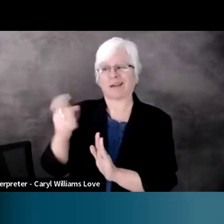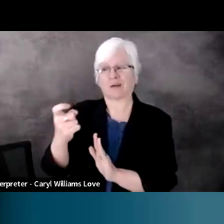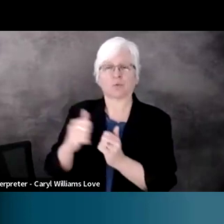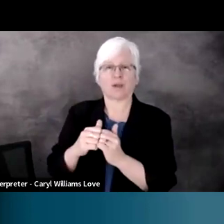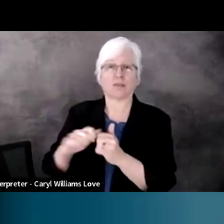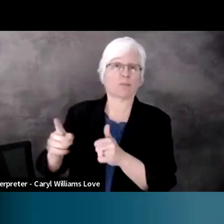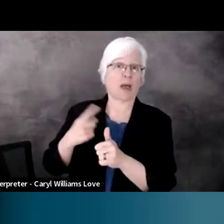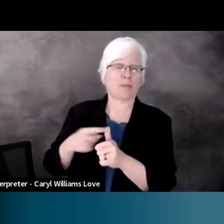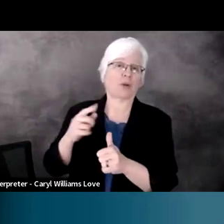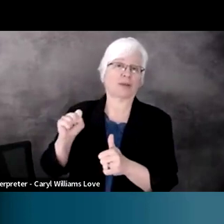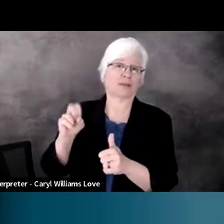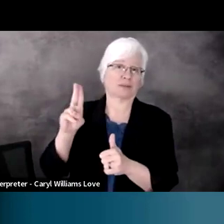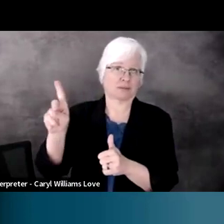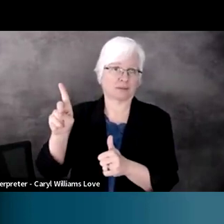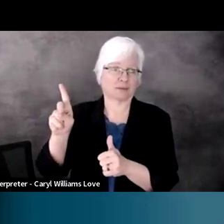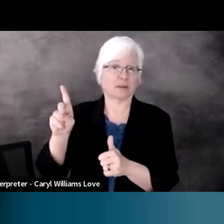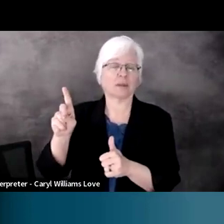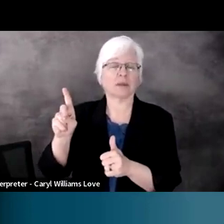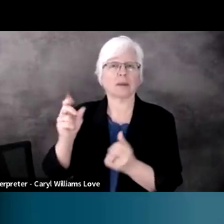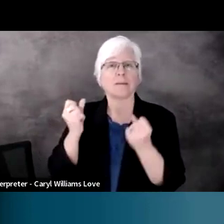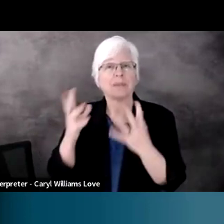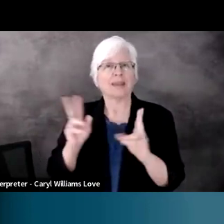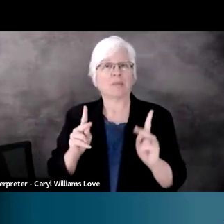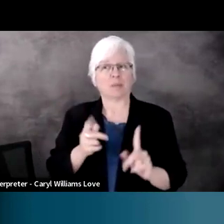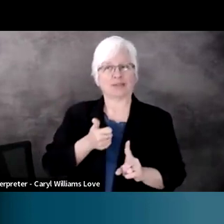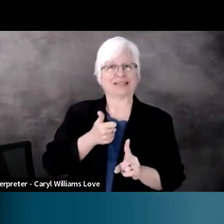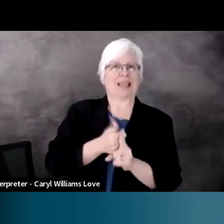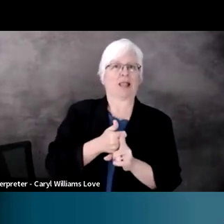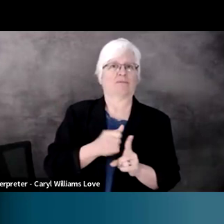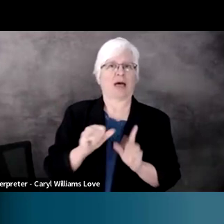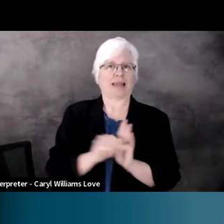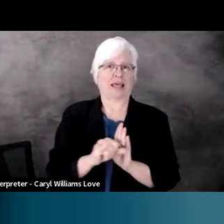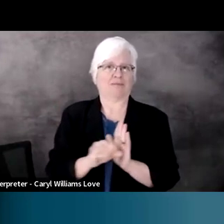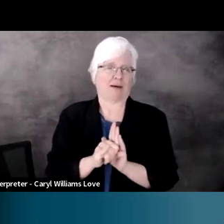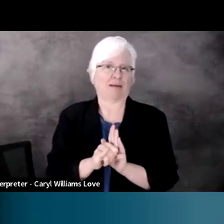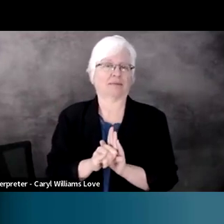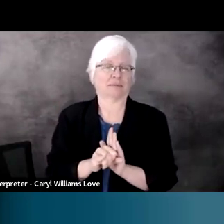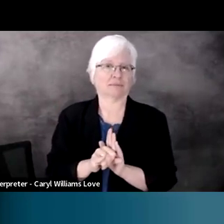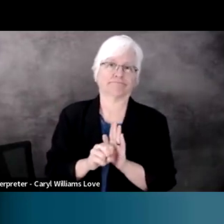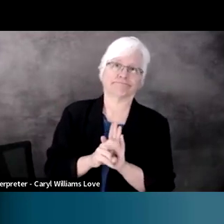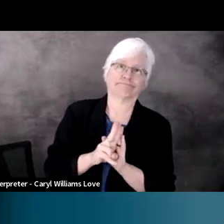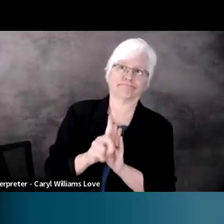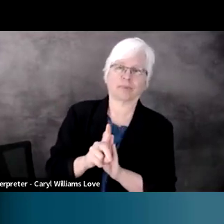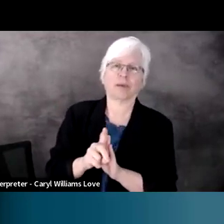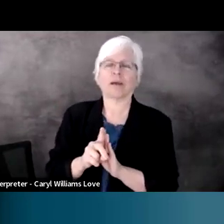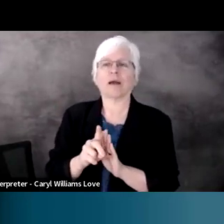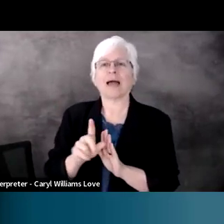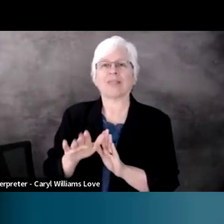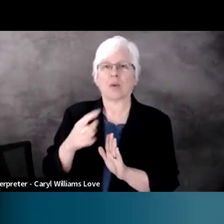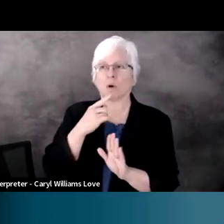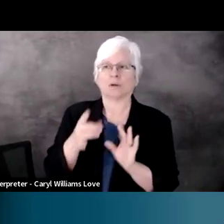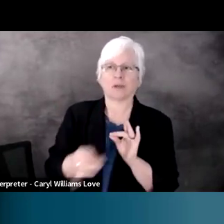use disorder. A lot of people self-identify as such, people's drug of choice,